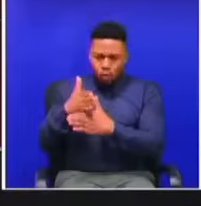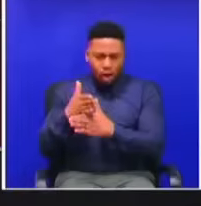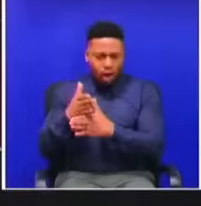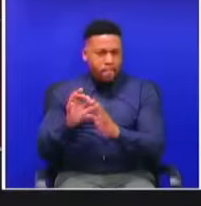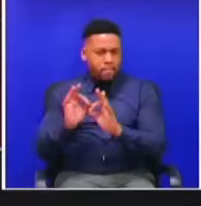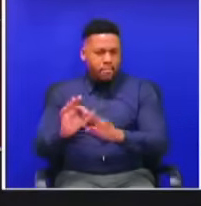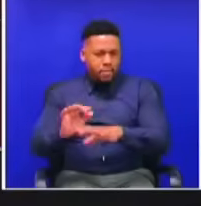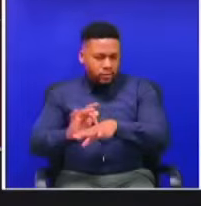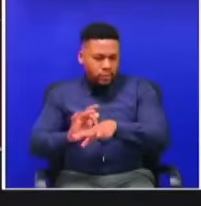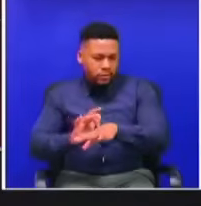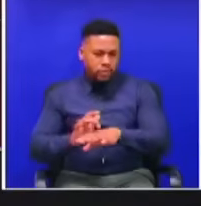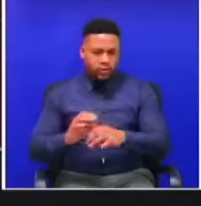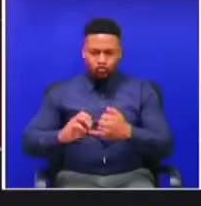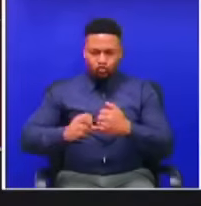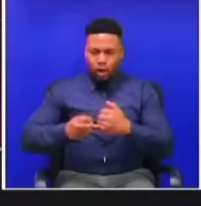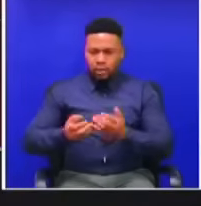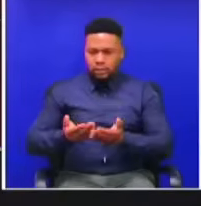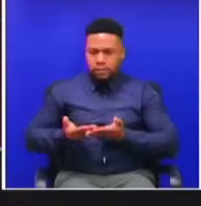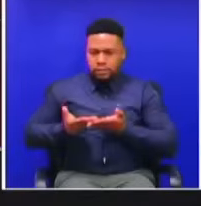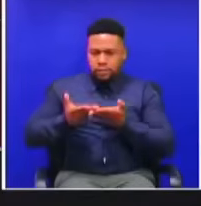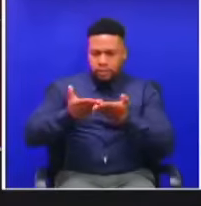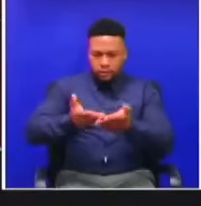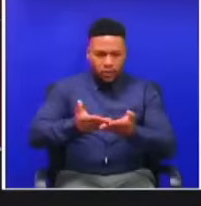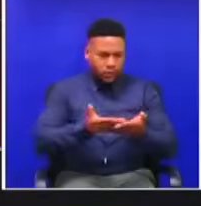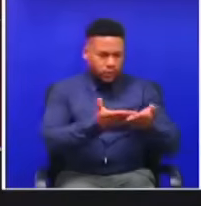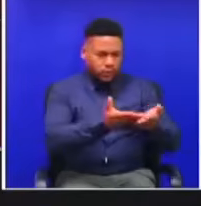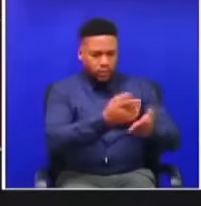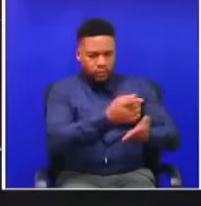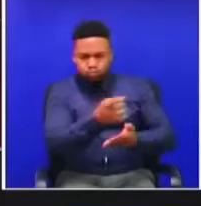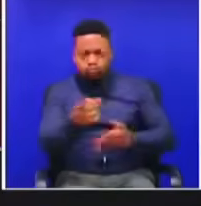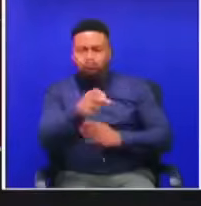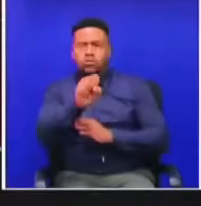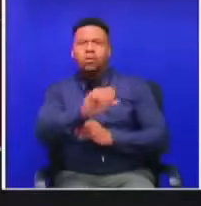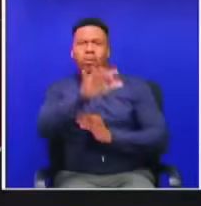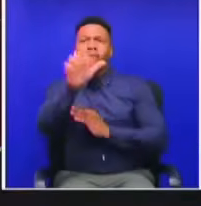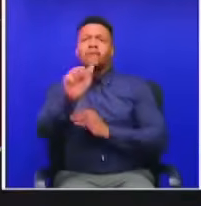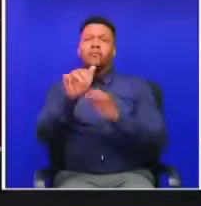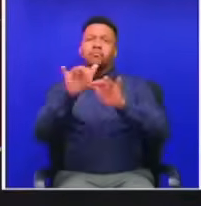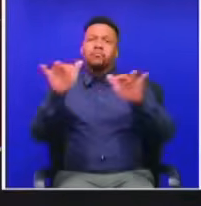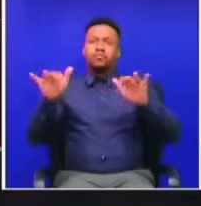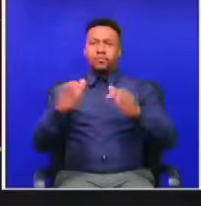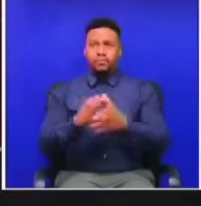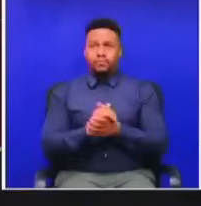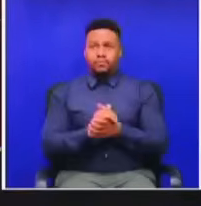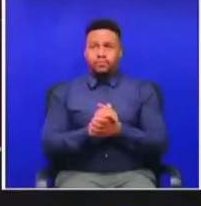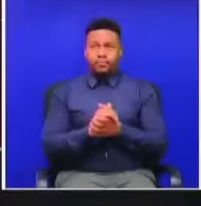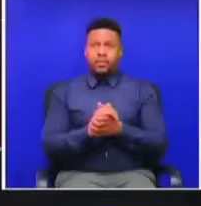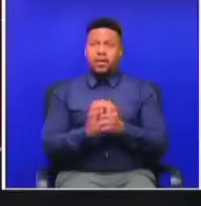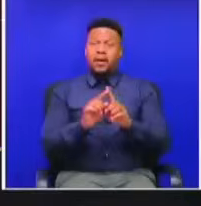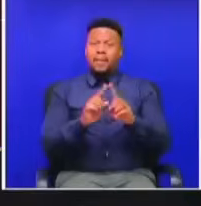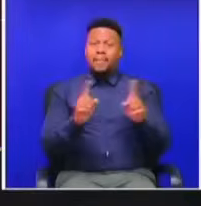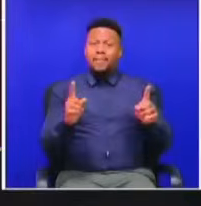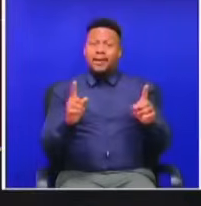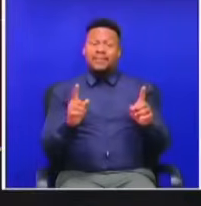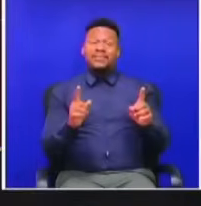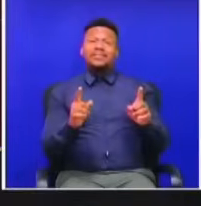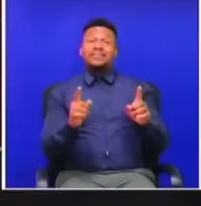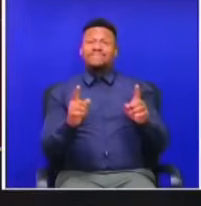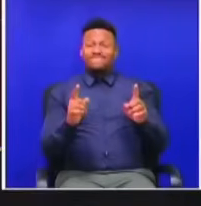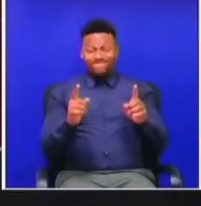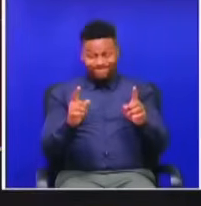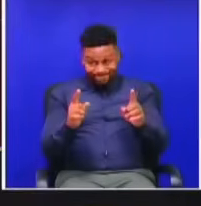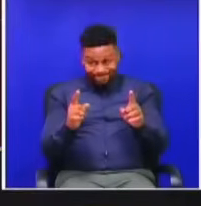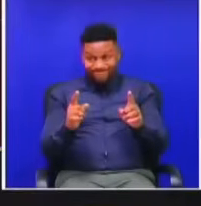Africans from a financial point of view. But at the same time, those entities need to operate in